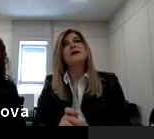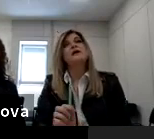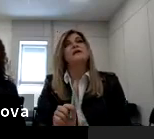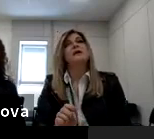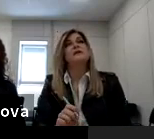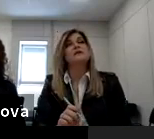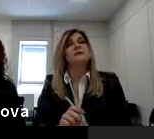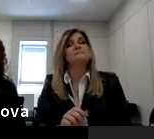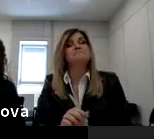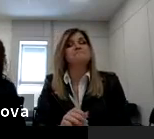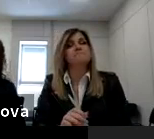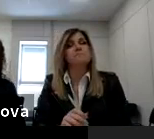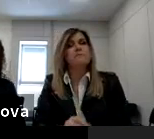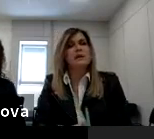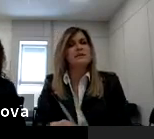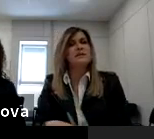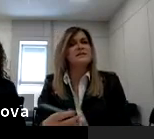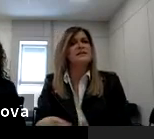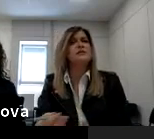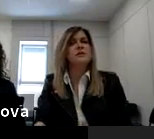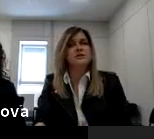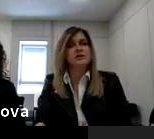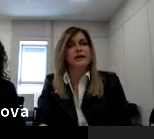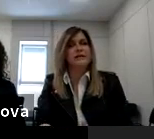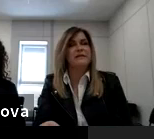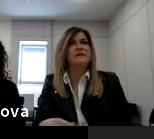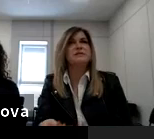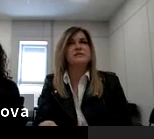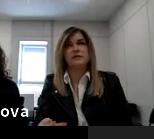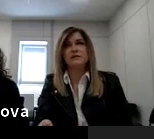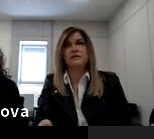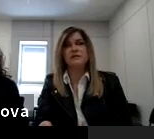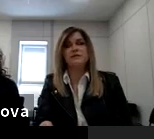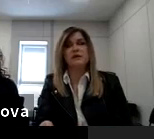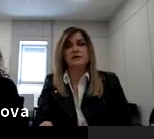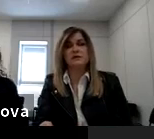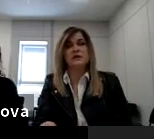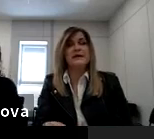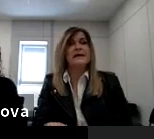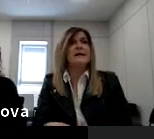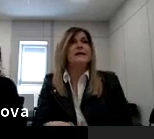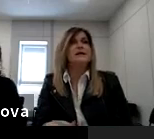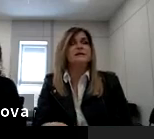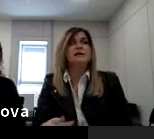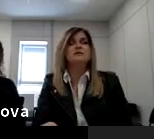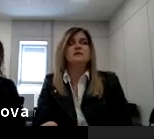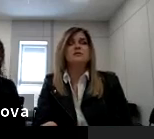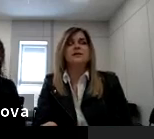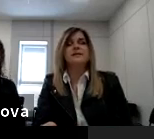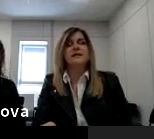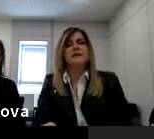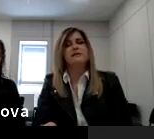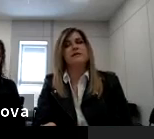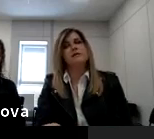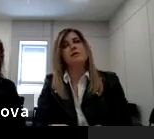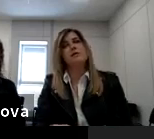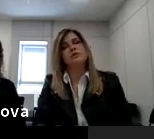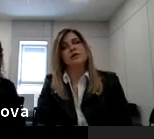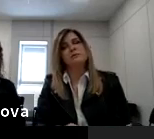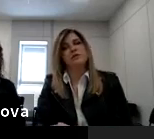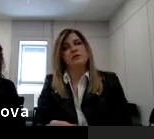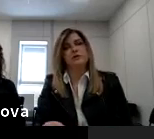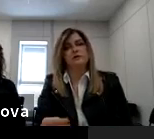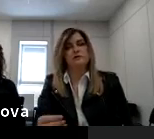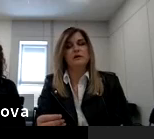thing, that this technology and the material itself, Peters, it allows to maintain a very